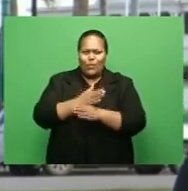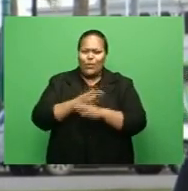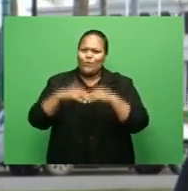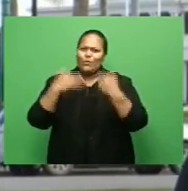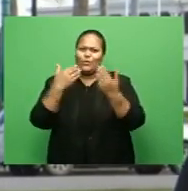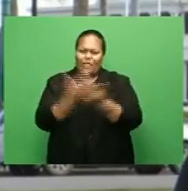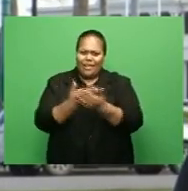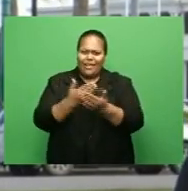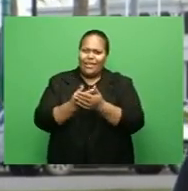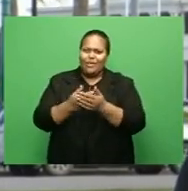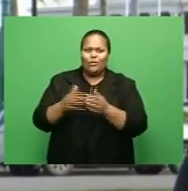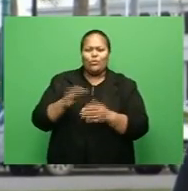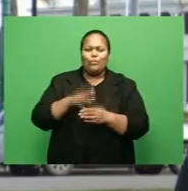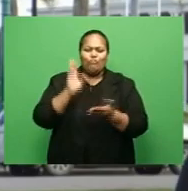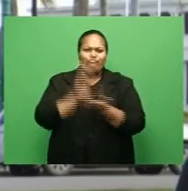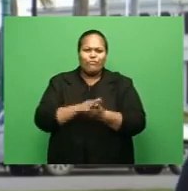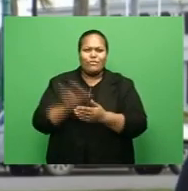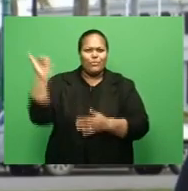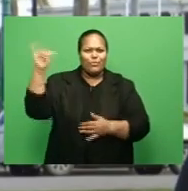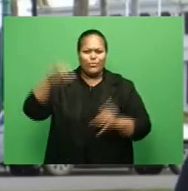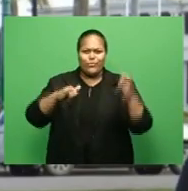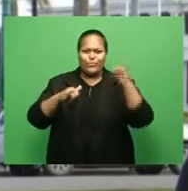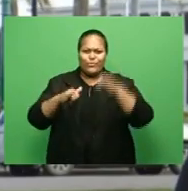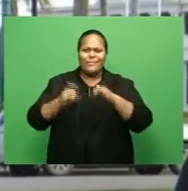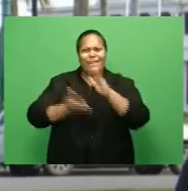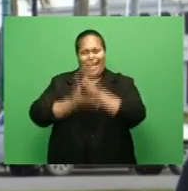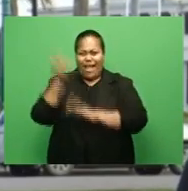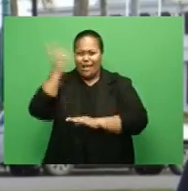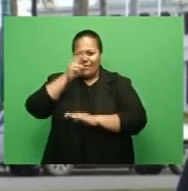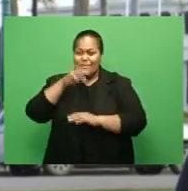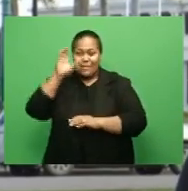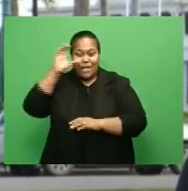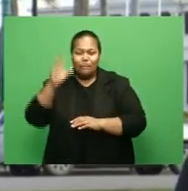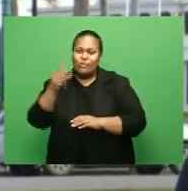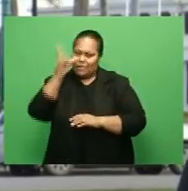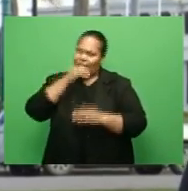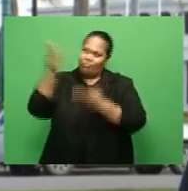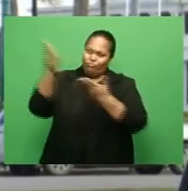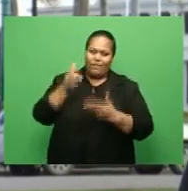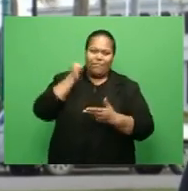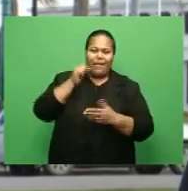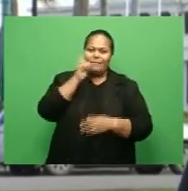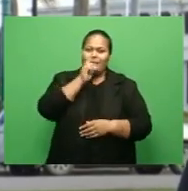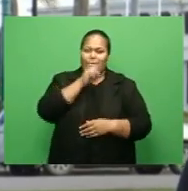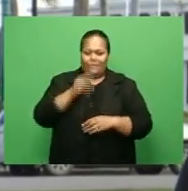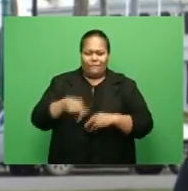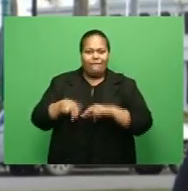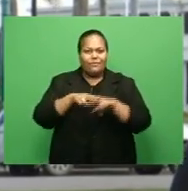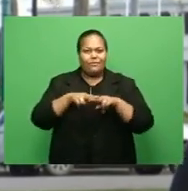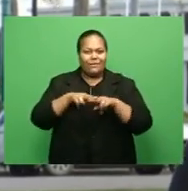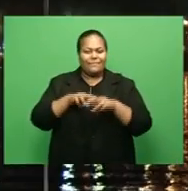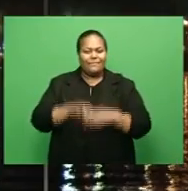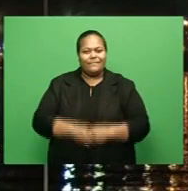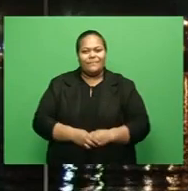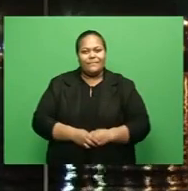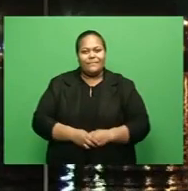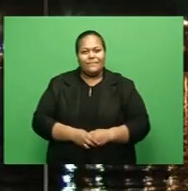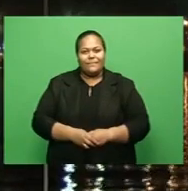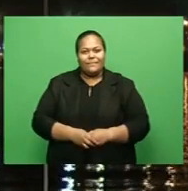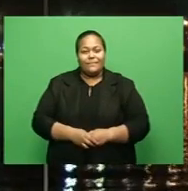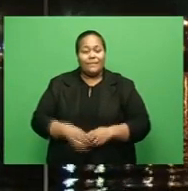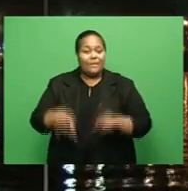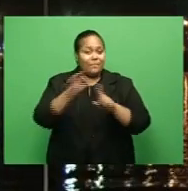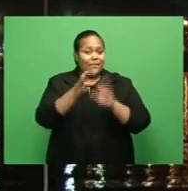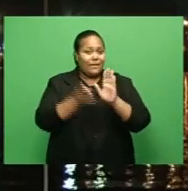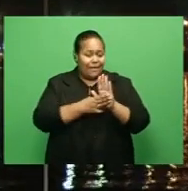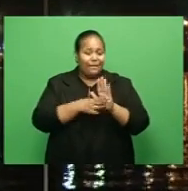world, including high-risk countries, to safely repatriate our people. Kritika Kumar, FBC News. Prime Minister